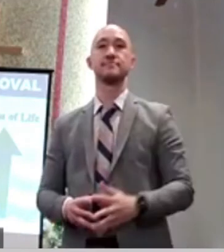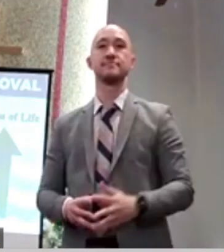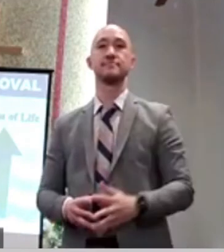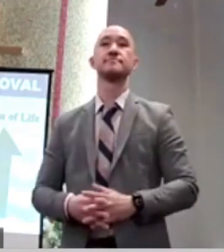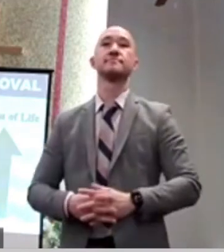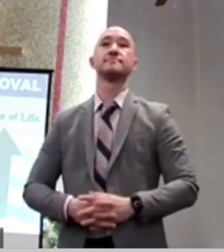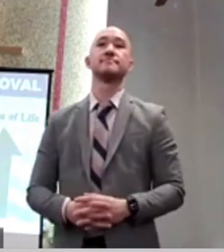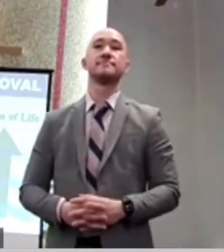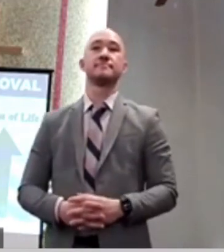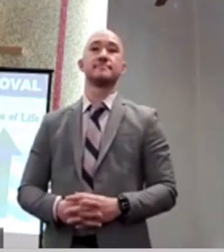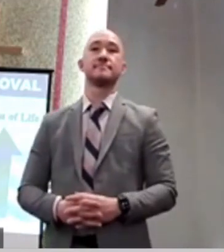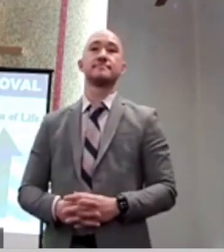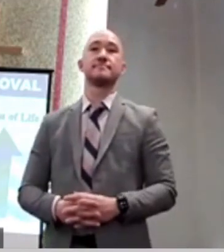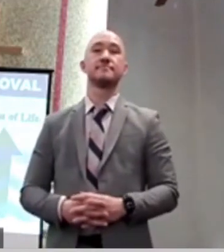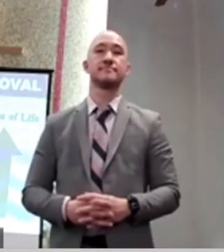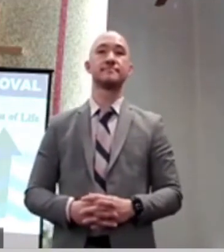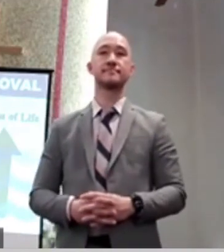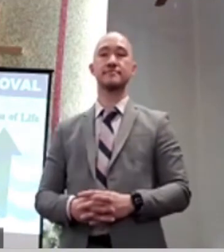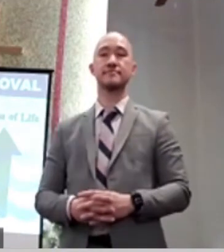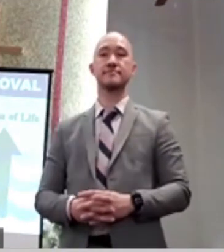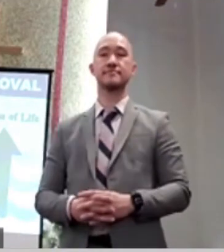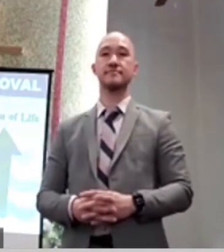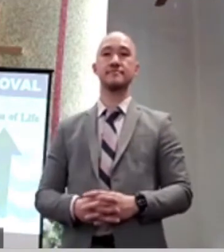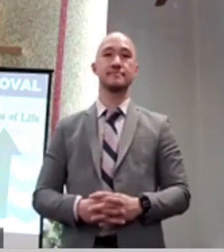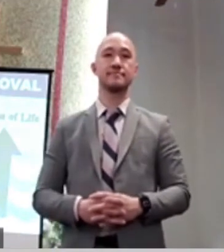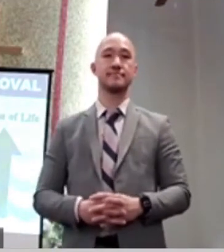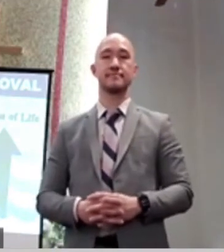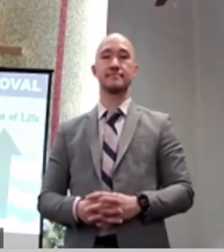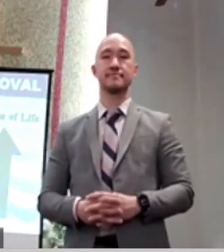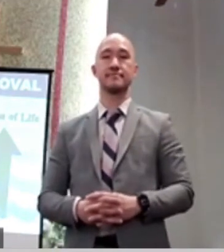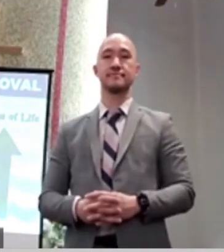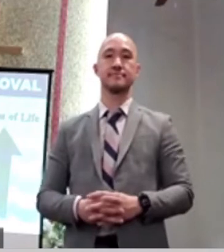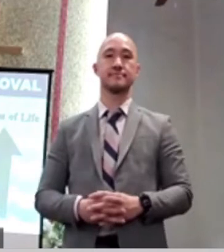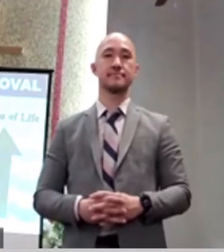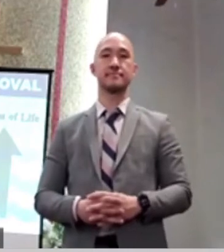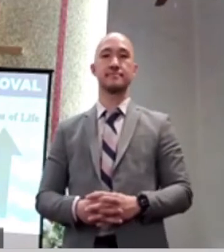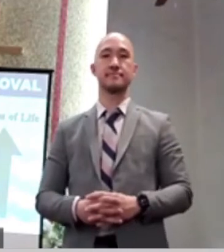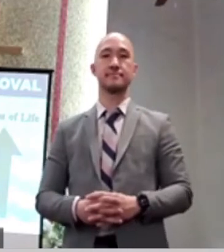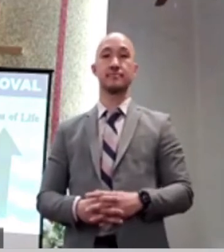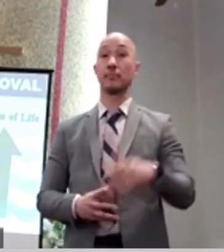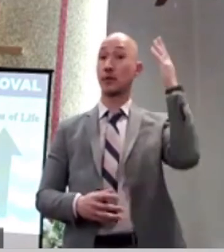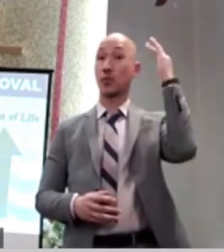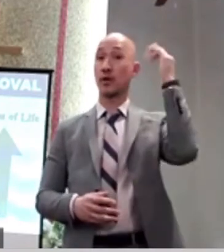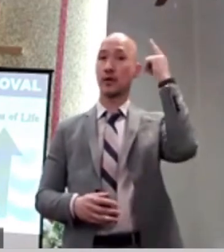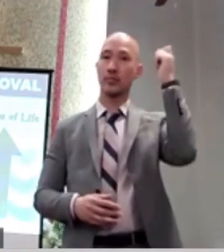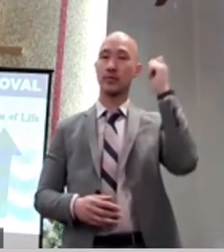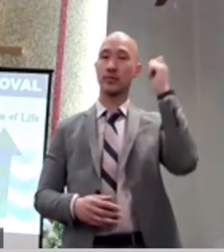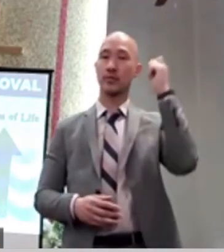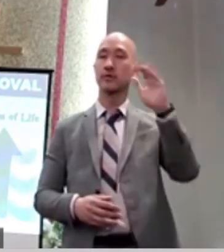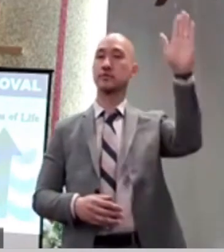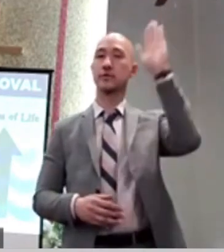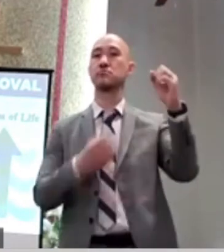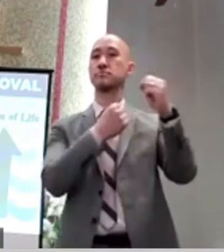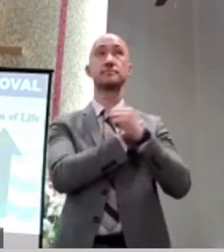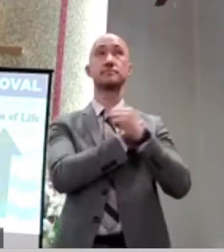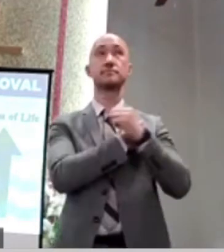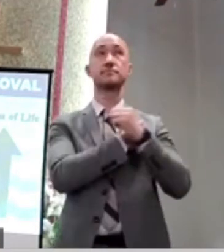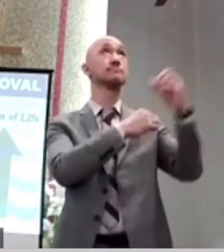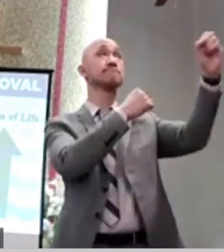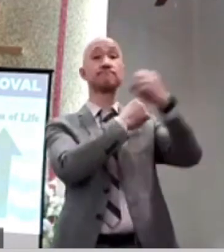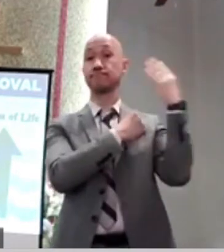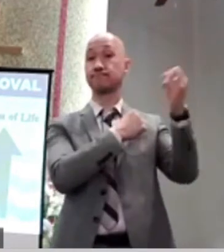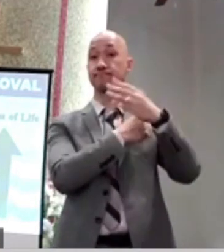newer day by day. And that is the love that allows us now to welcome everybody into the body of Christ. Gone